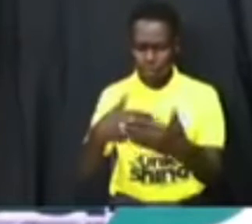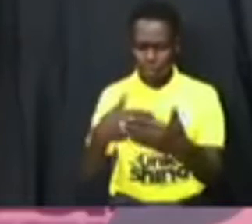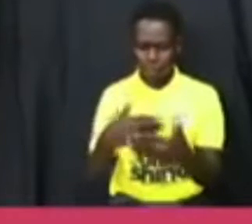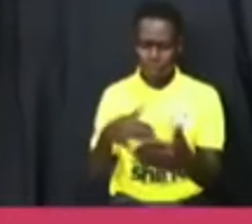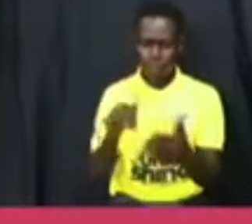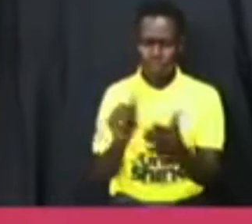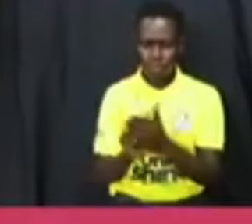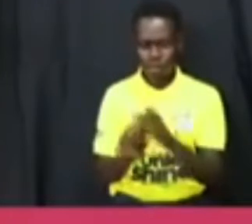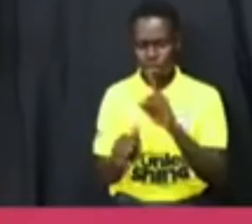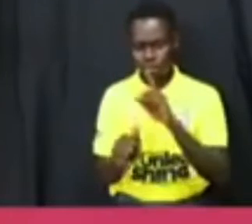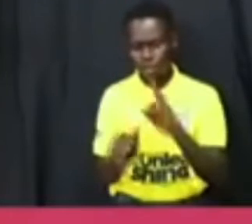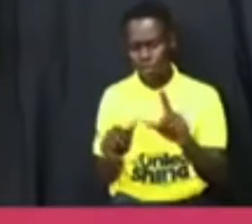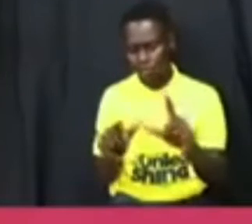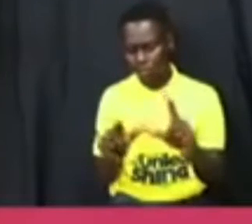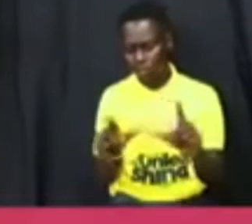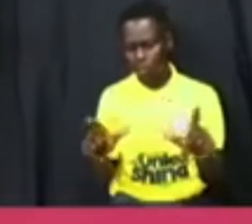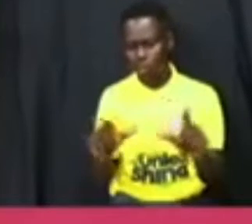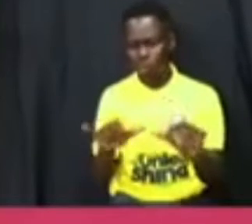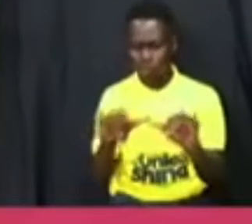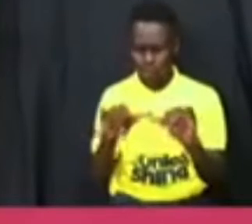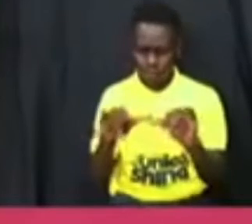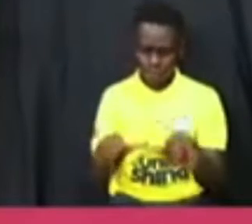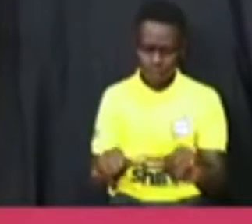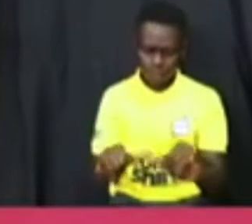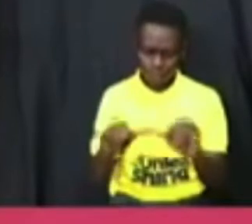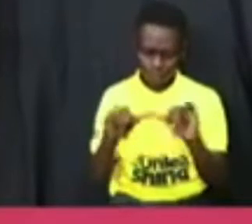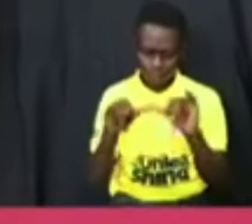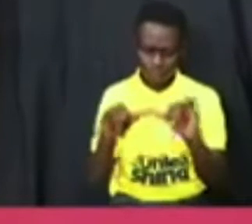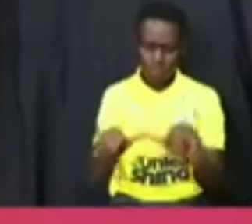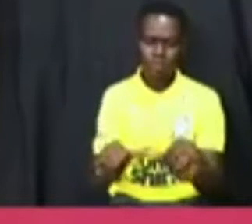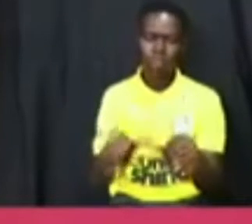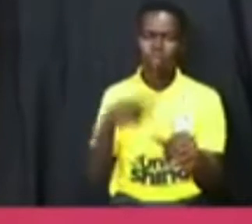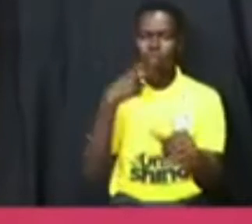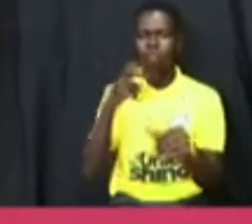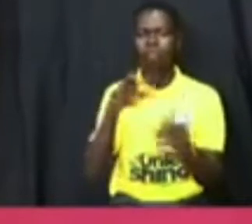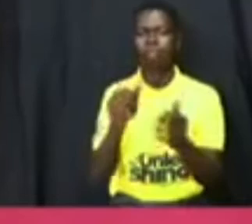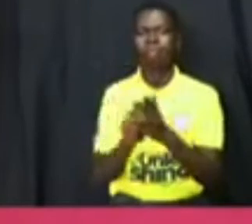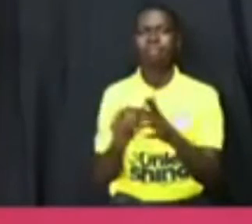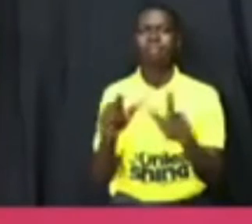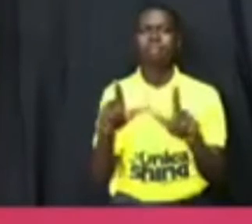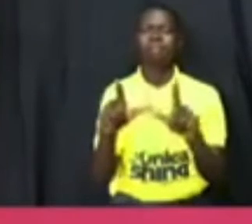Mm. Continue. Mm. Speak. Yes.